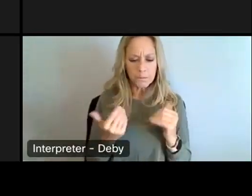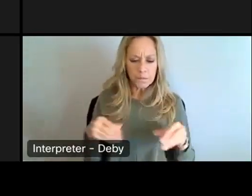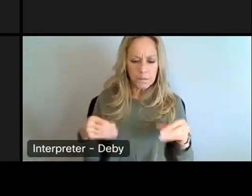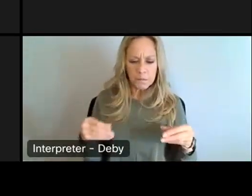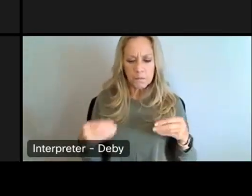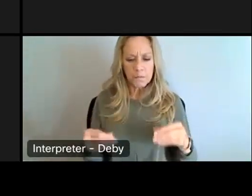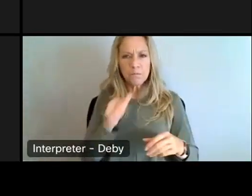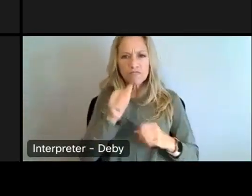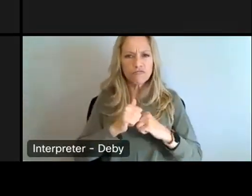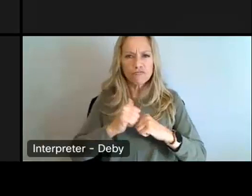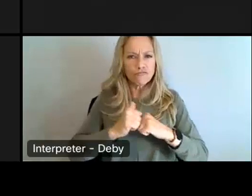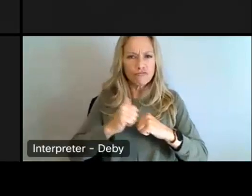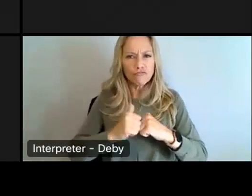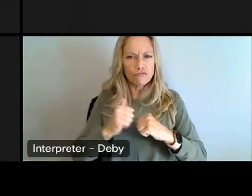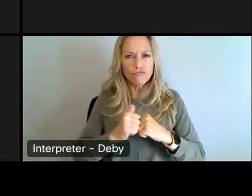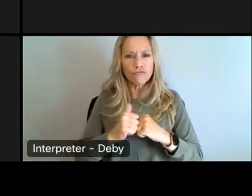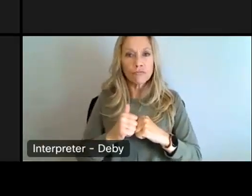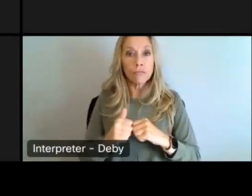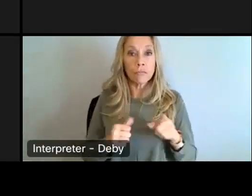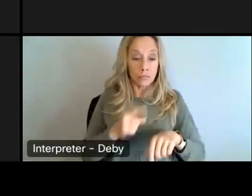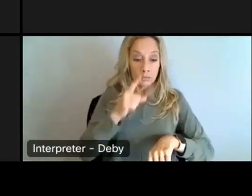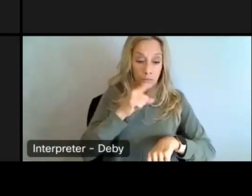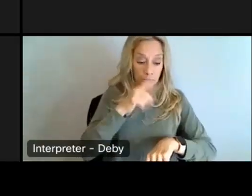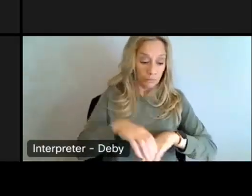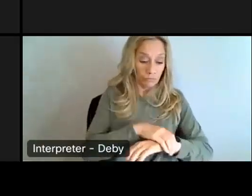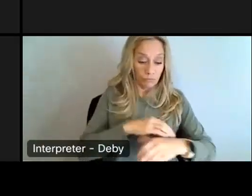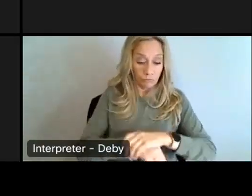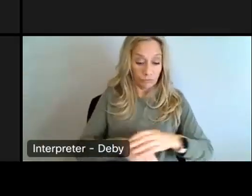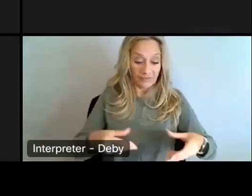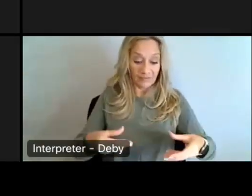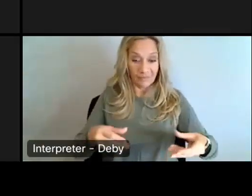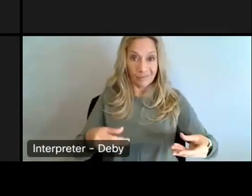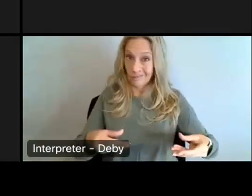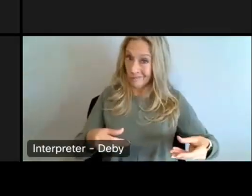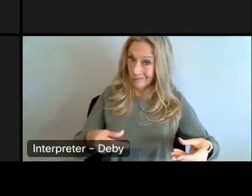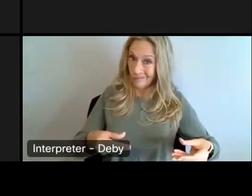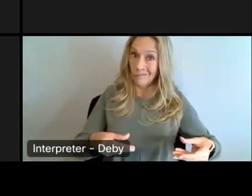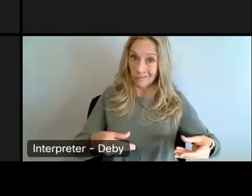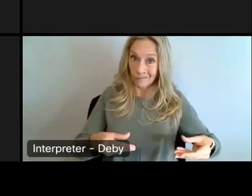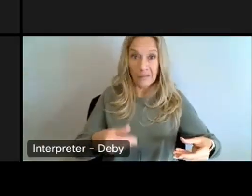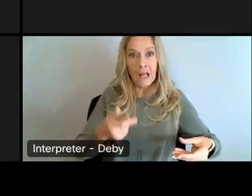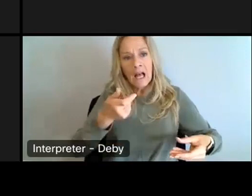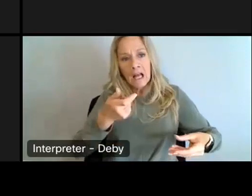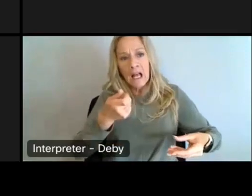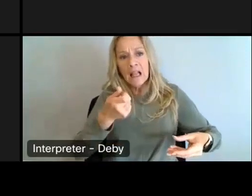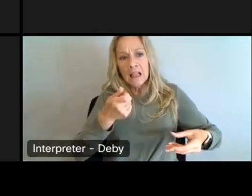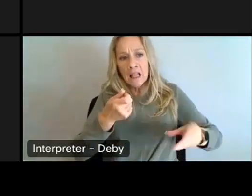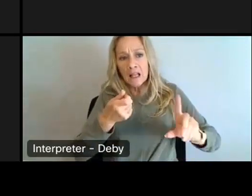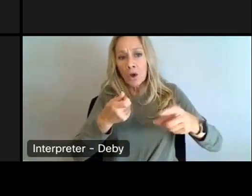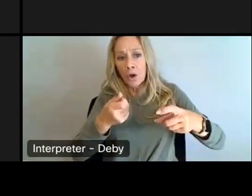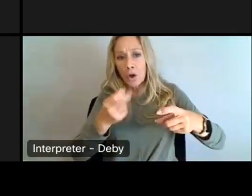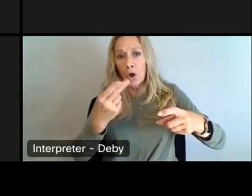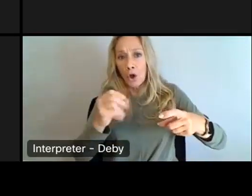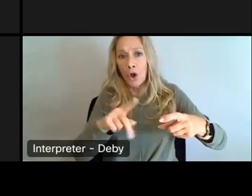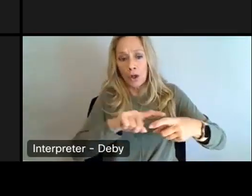durable. Um, and with the prosthetics, they're basically, there's a little bit of rubber on the inside of the hook, but mostly